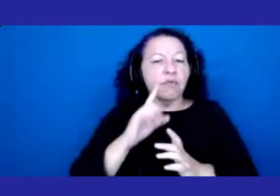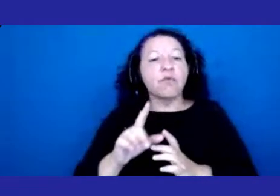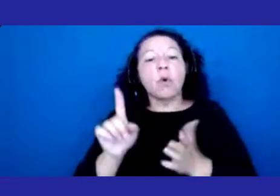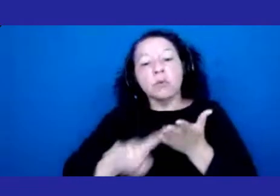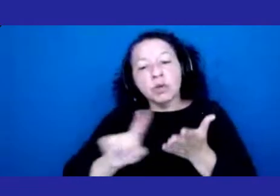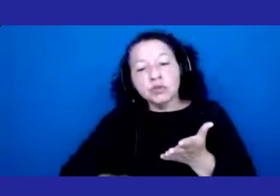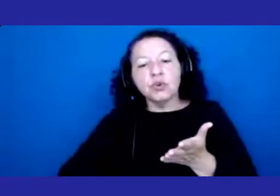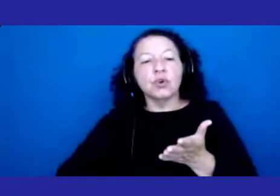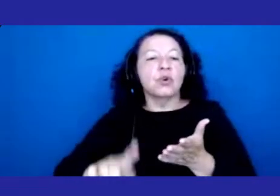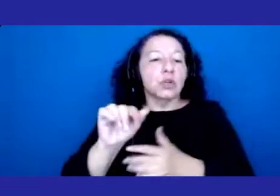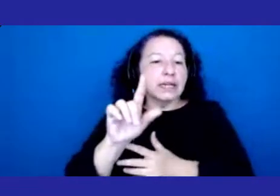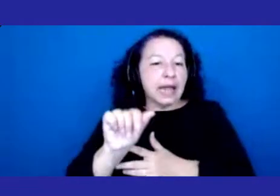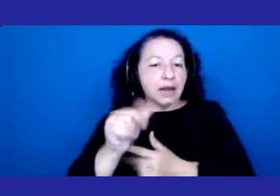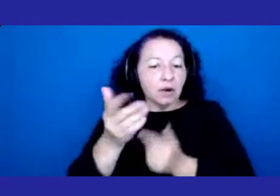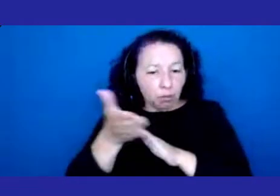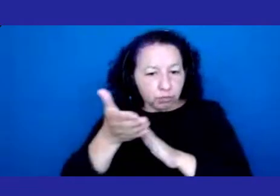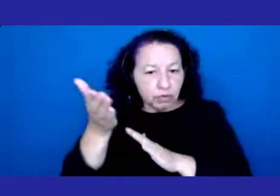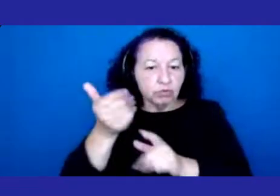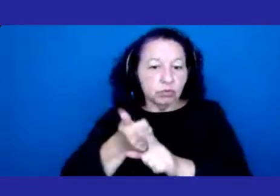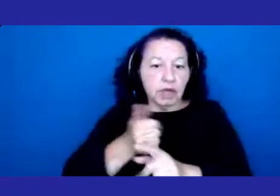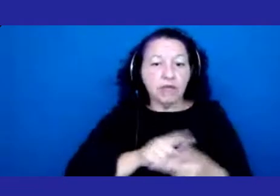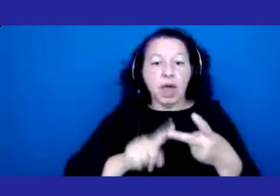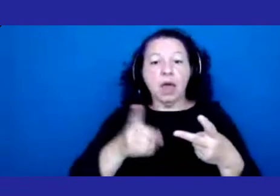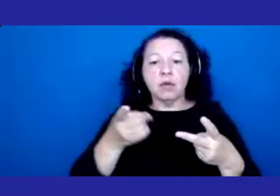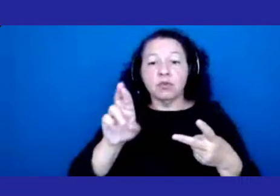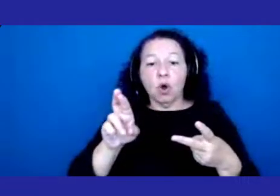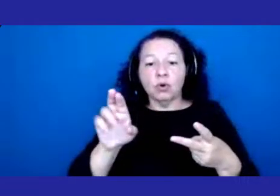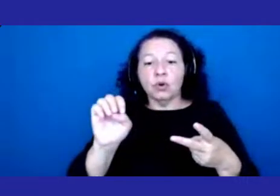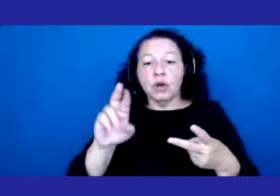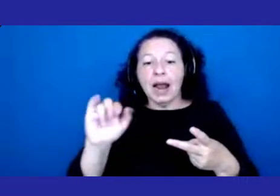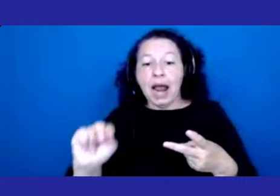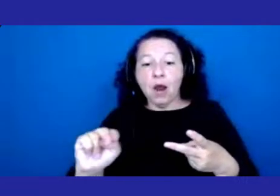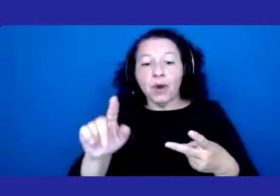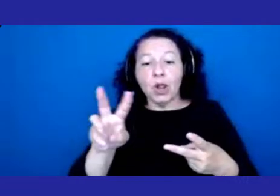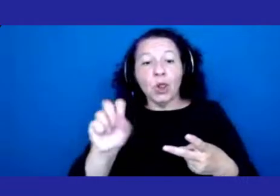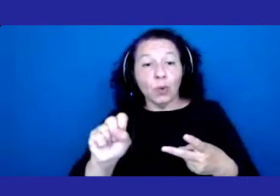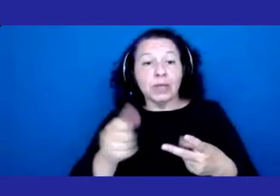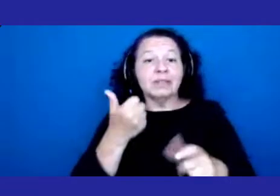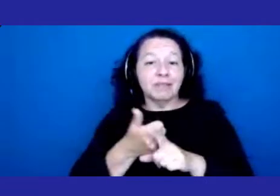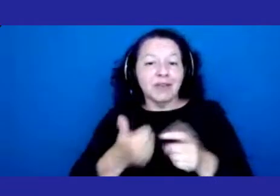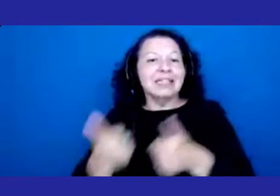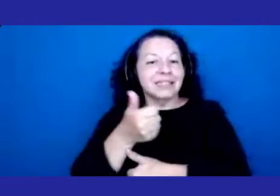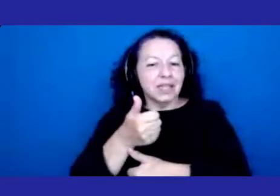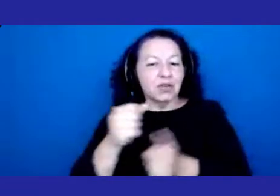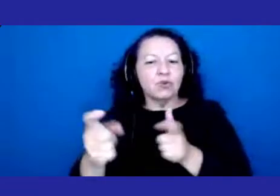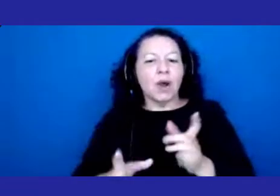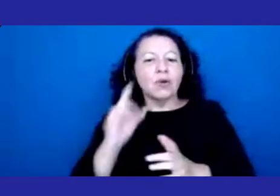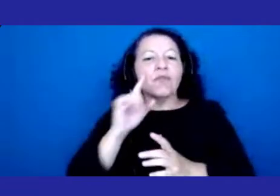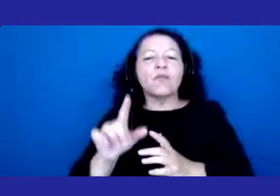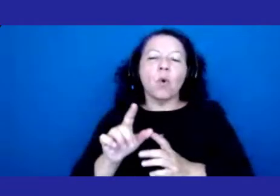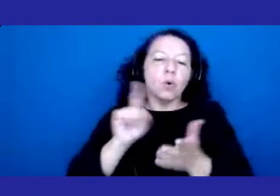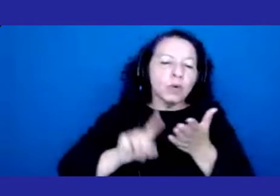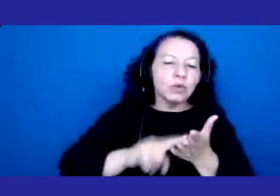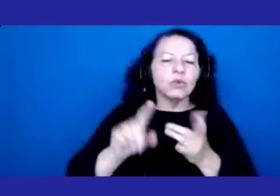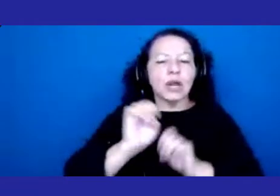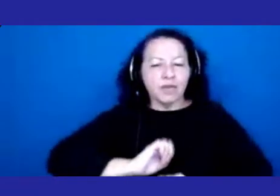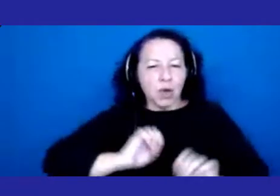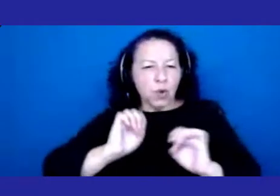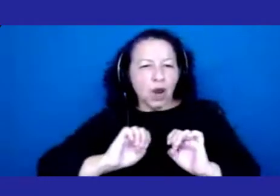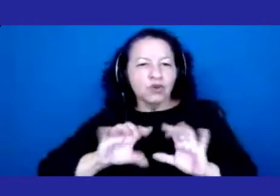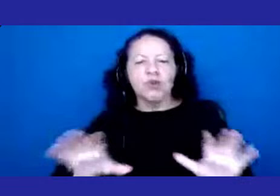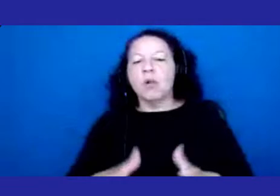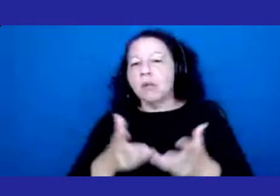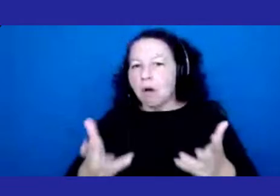Operations, and we have Dr. Erin Lewis, who is our Senior Director of Research and Evaluation, and they've been doing lots of this work